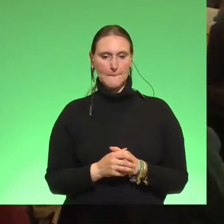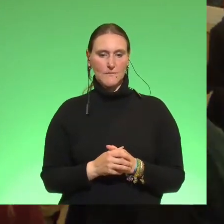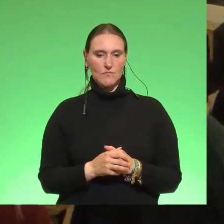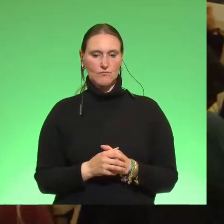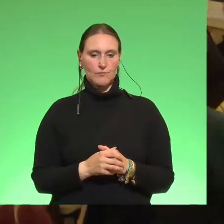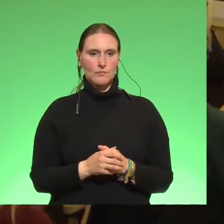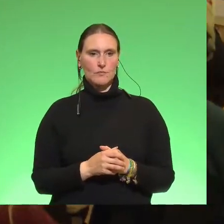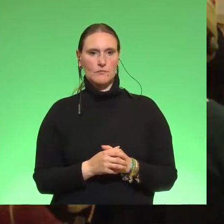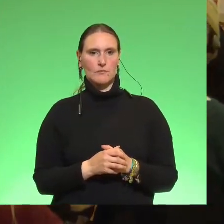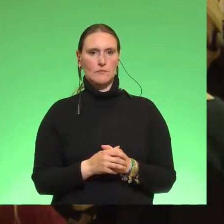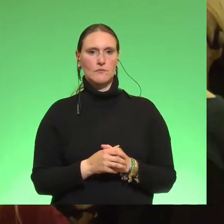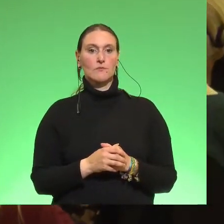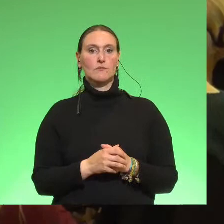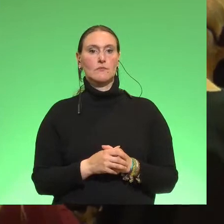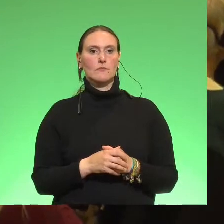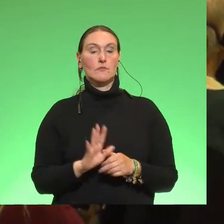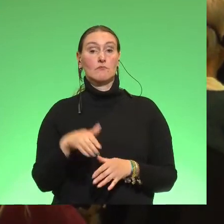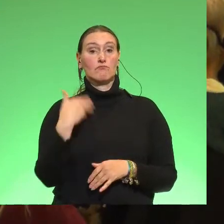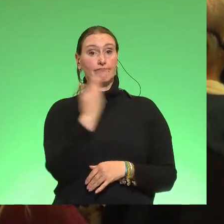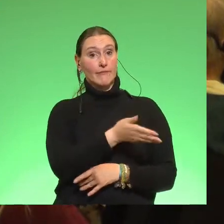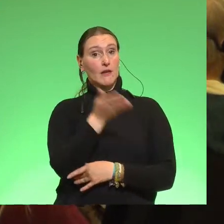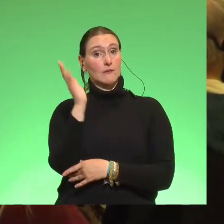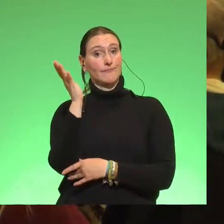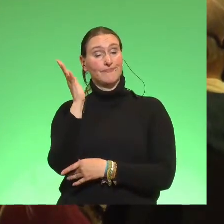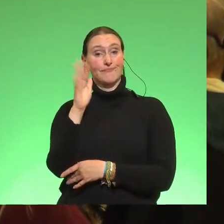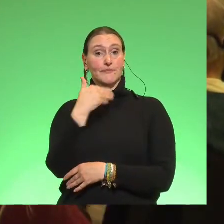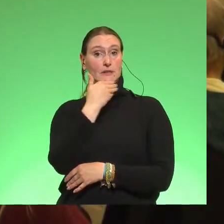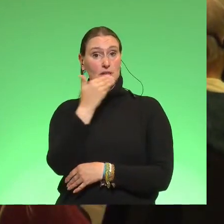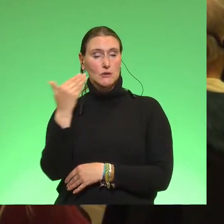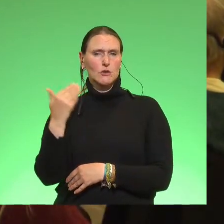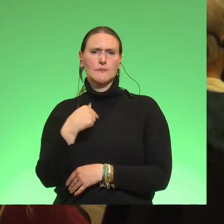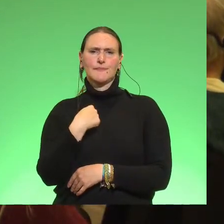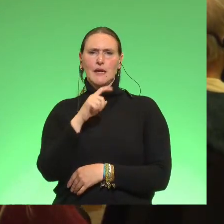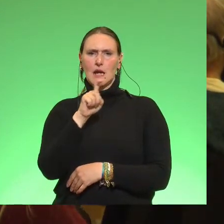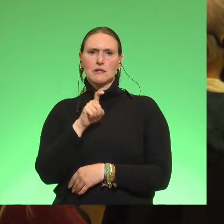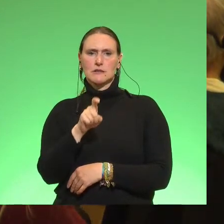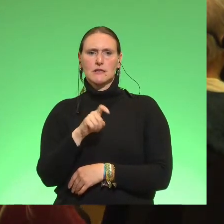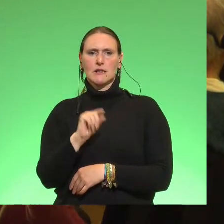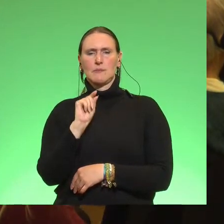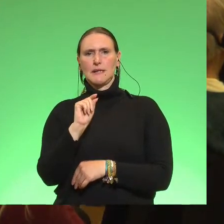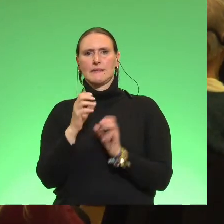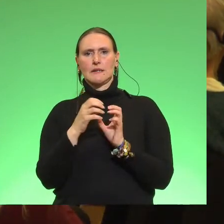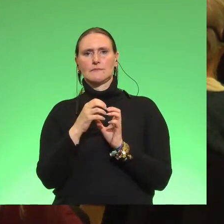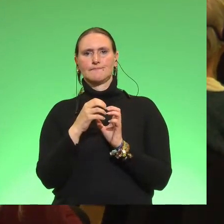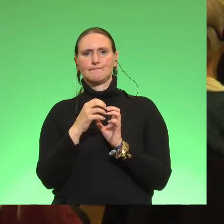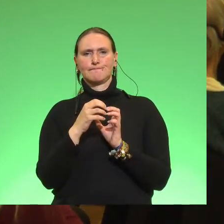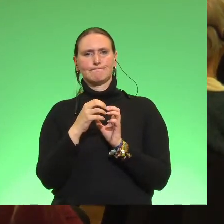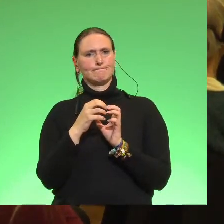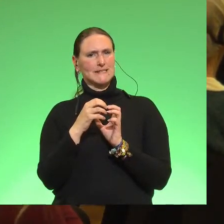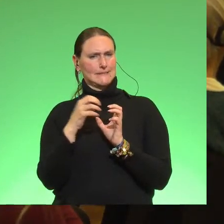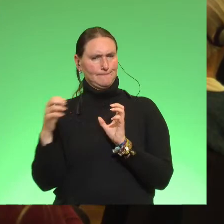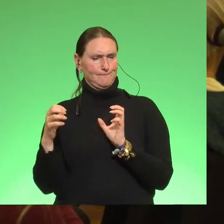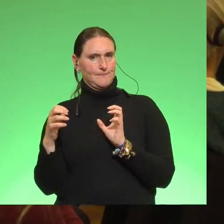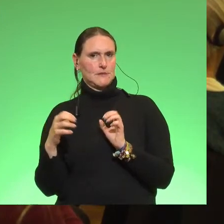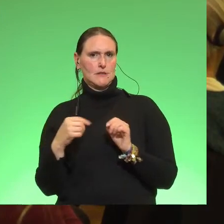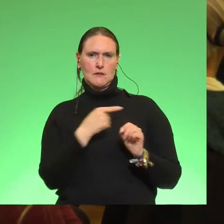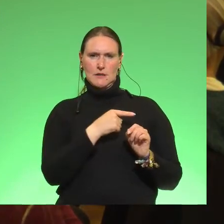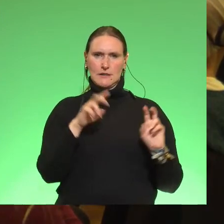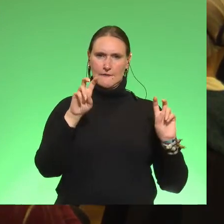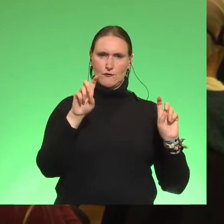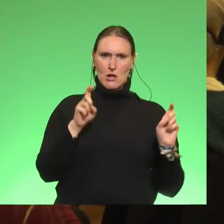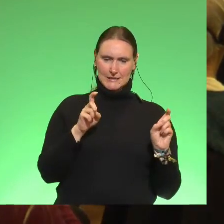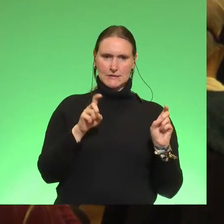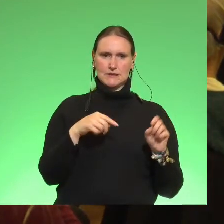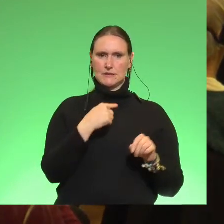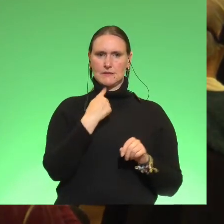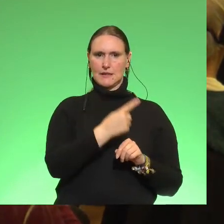Thanks so much for your presentation. I would like you to ask a little bit, expand, because you make that kind of phrase, make friends,